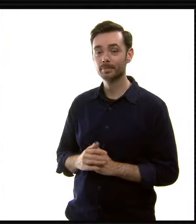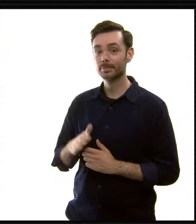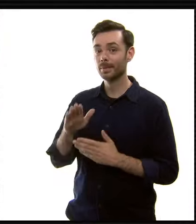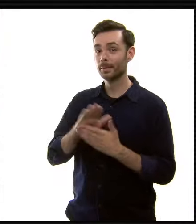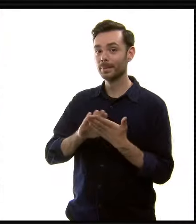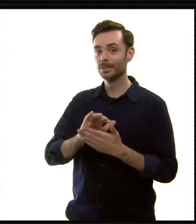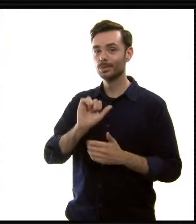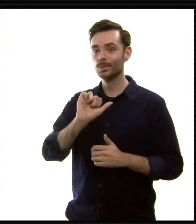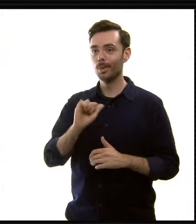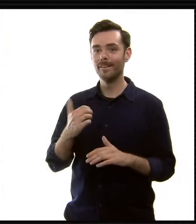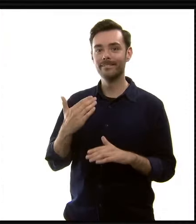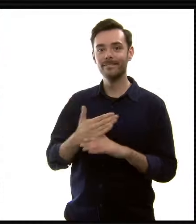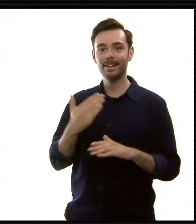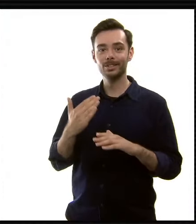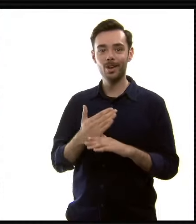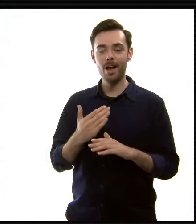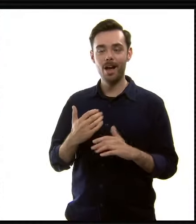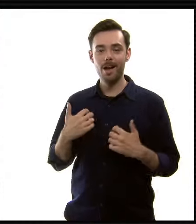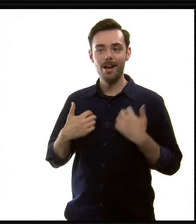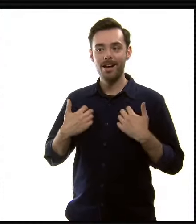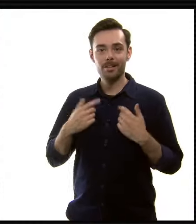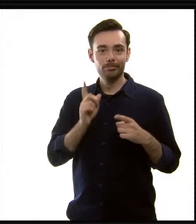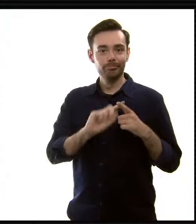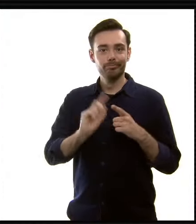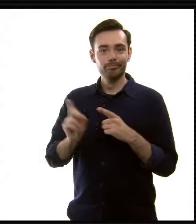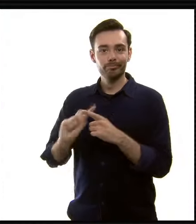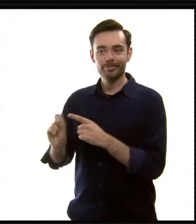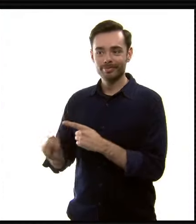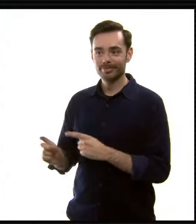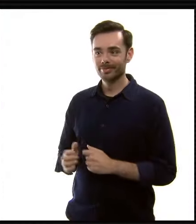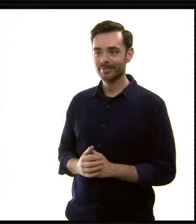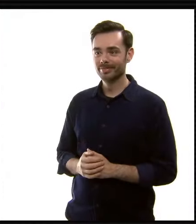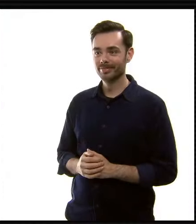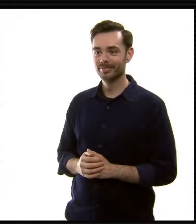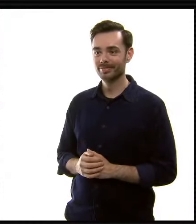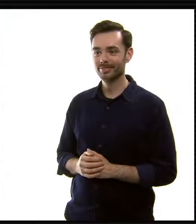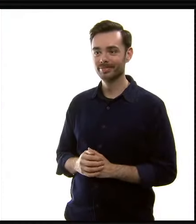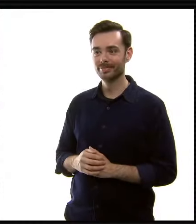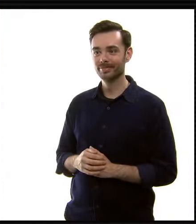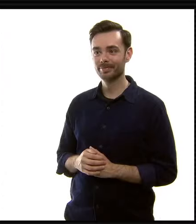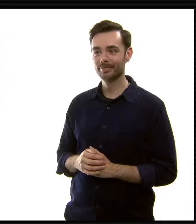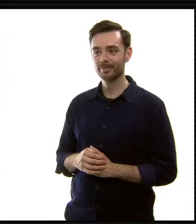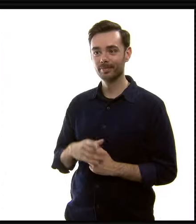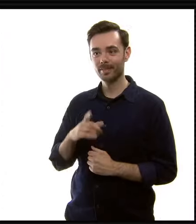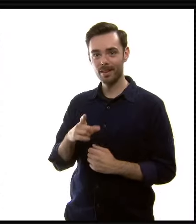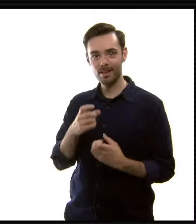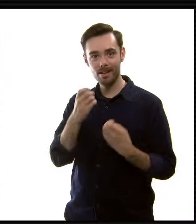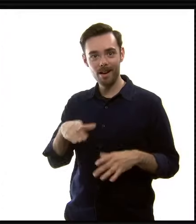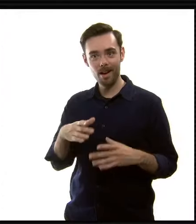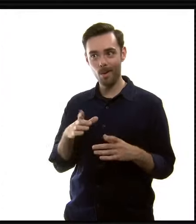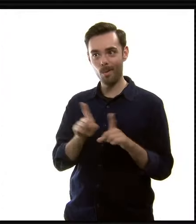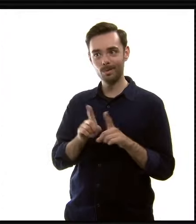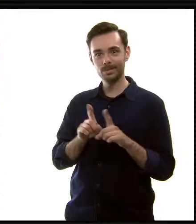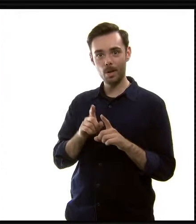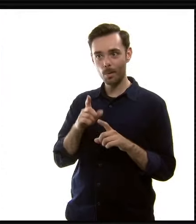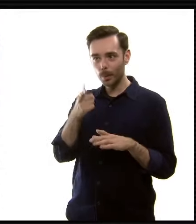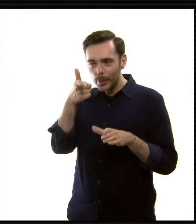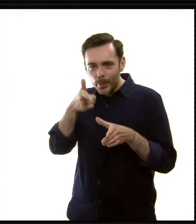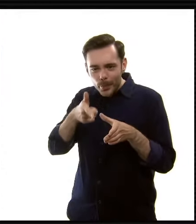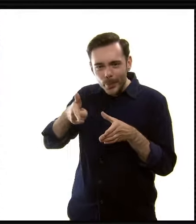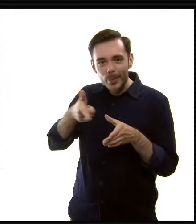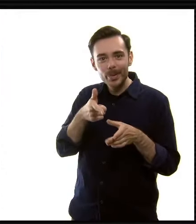along. Look at that. Wow. And how about Dot's camera work, exactly, everybody? Yes. Look at Round of that. applause for that, for